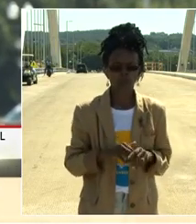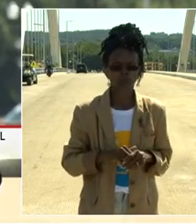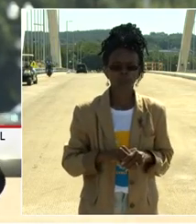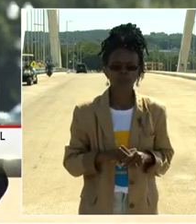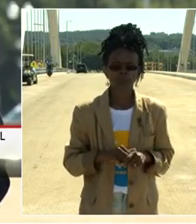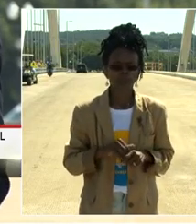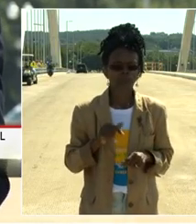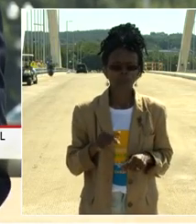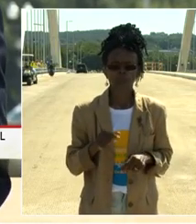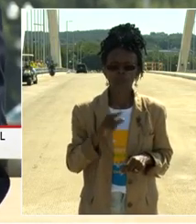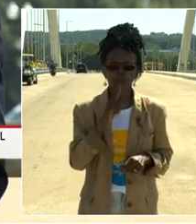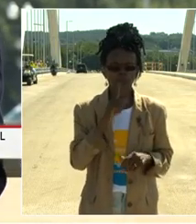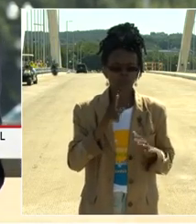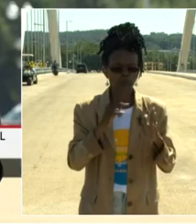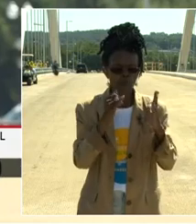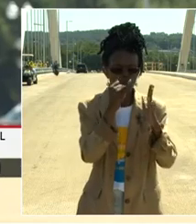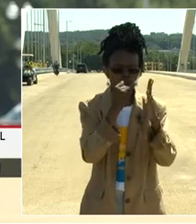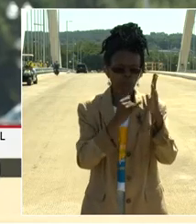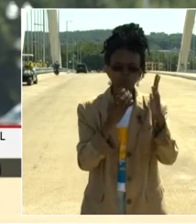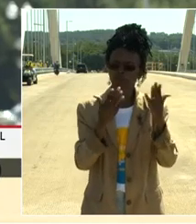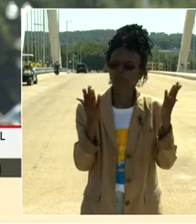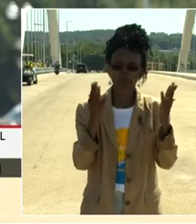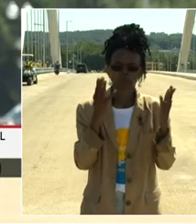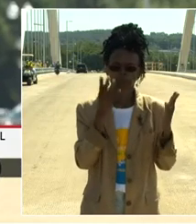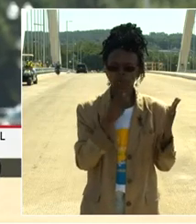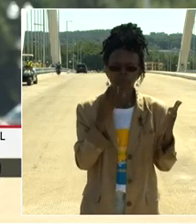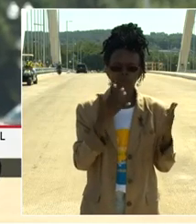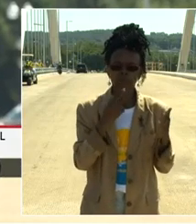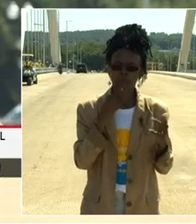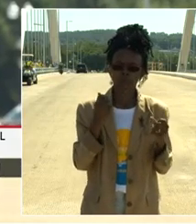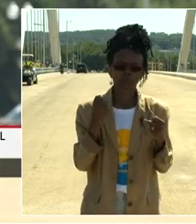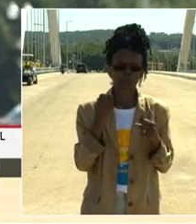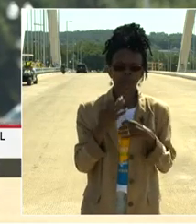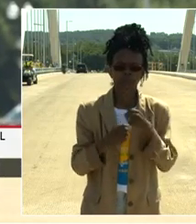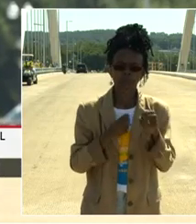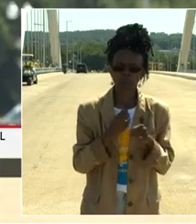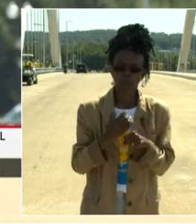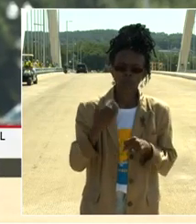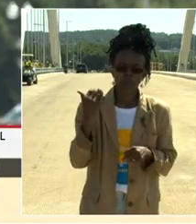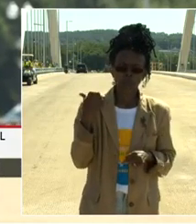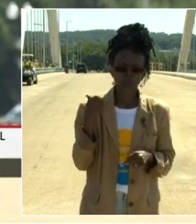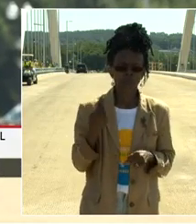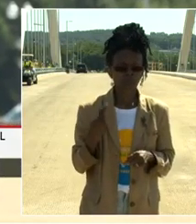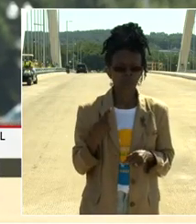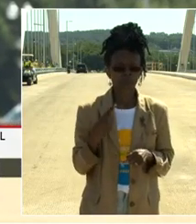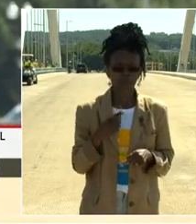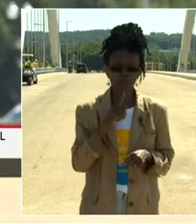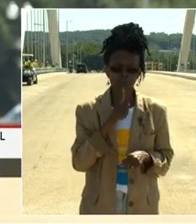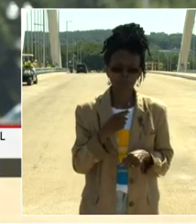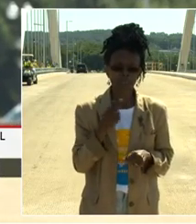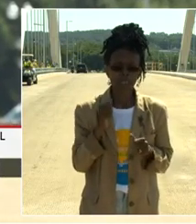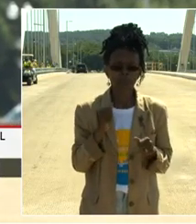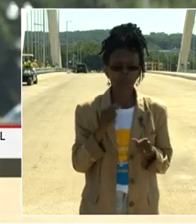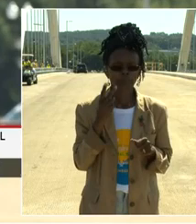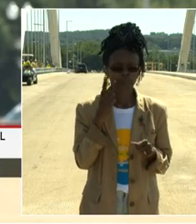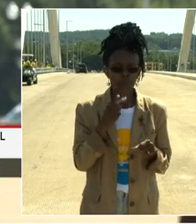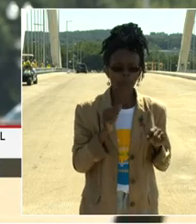art. Many, many years ago, Ellen and I had the opportunity to see some of the alternatives that could have been built